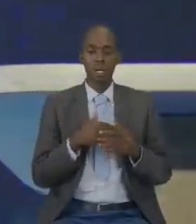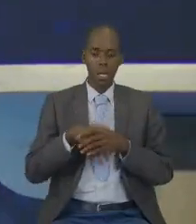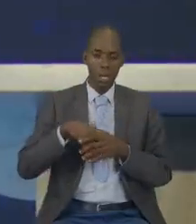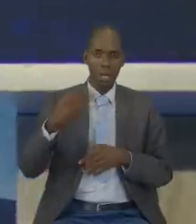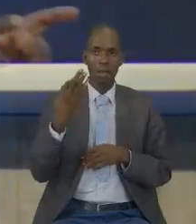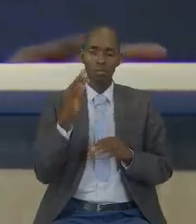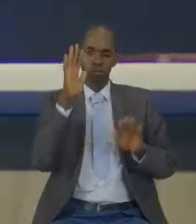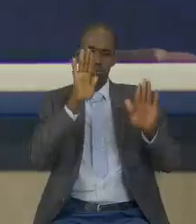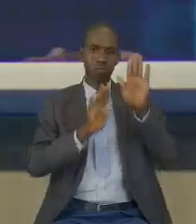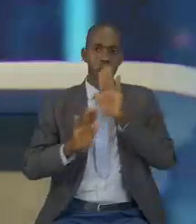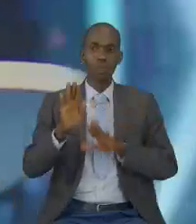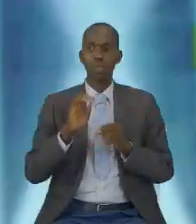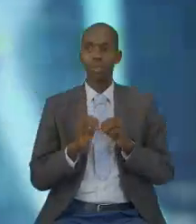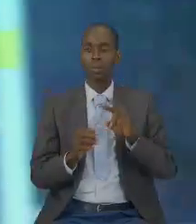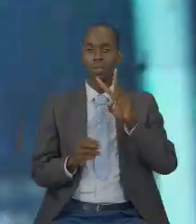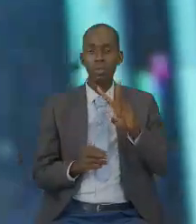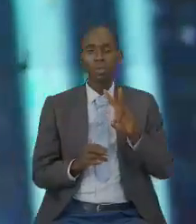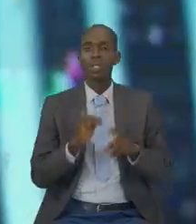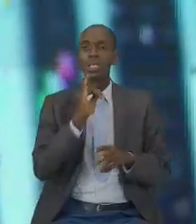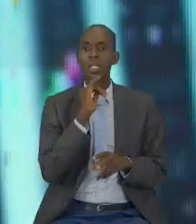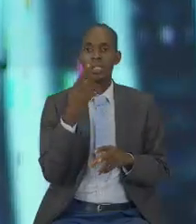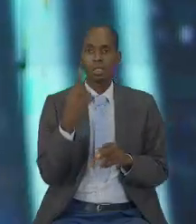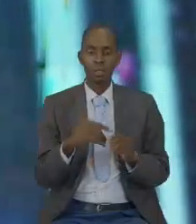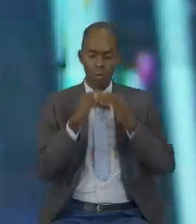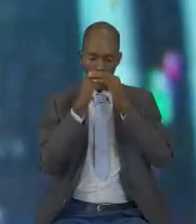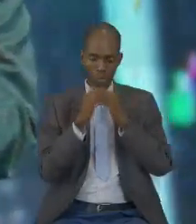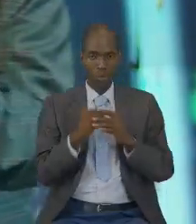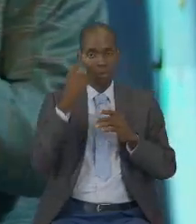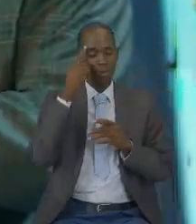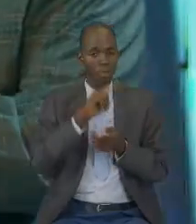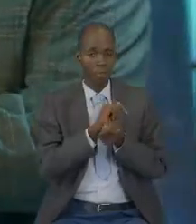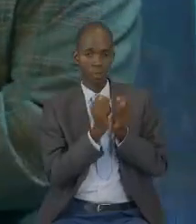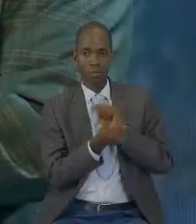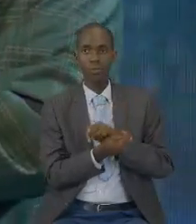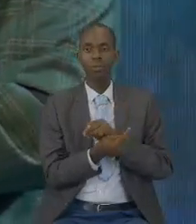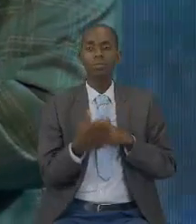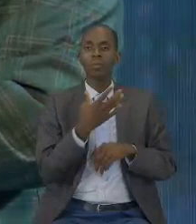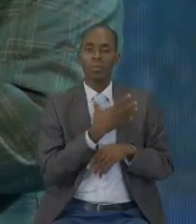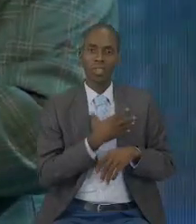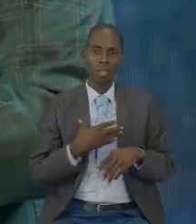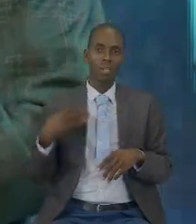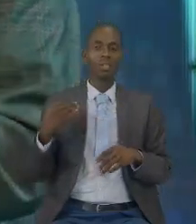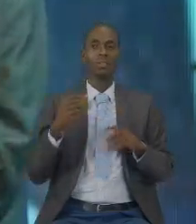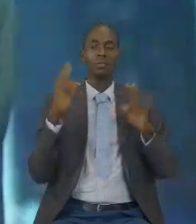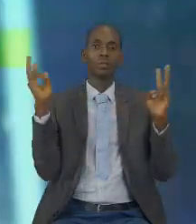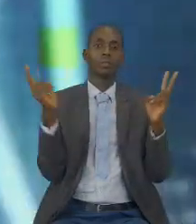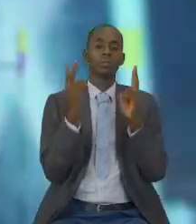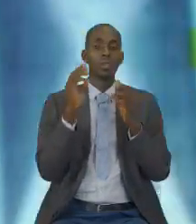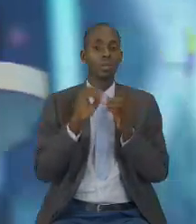of tribulation. Number two is the washing for transformation and triumph.